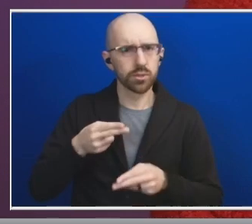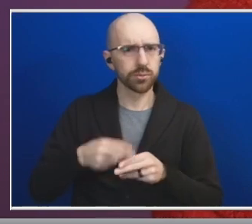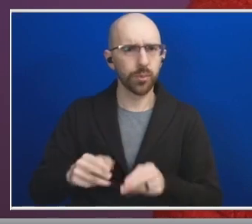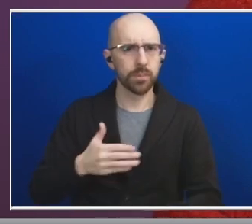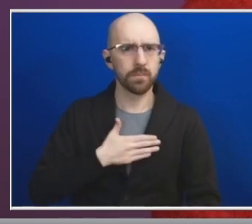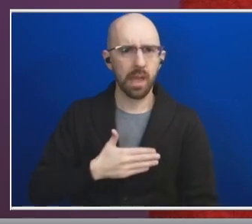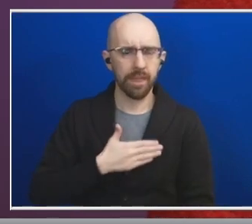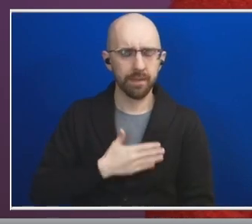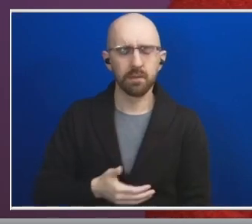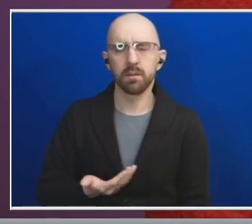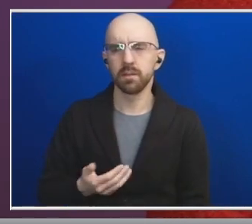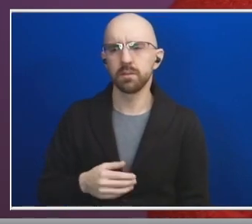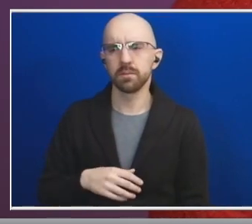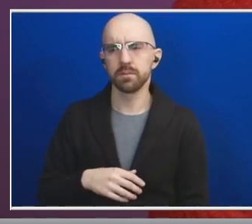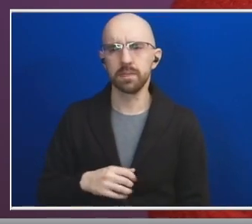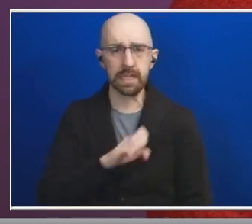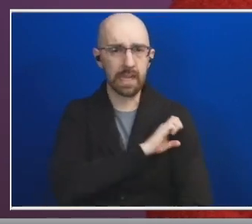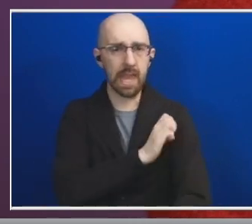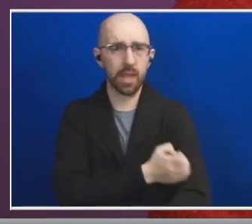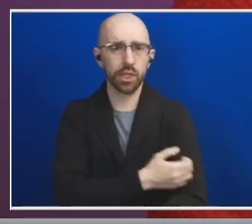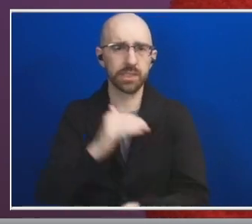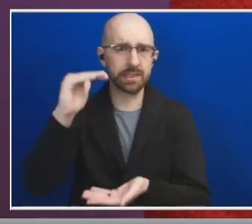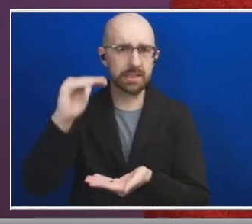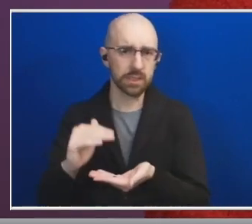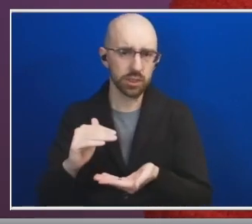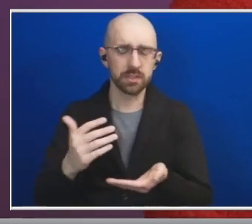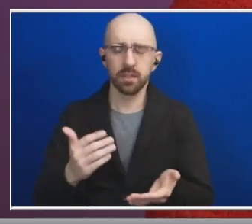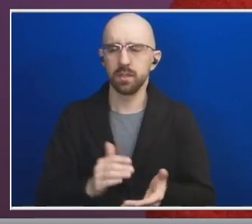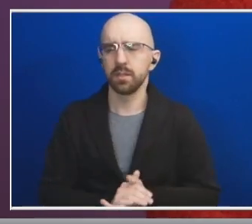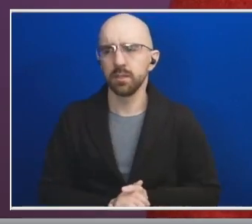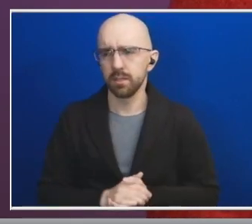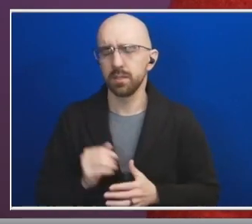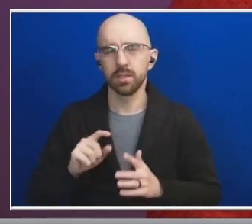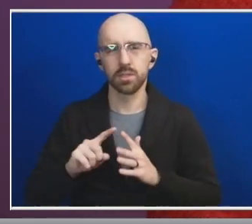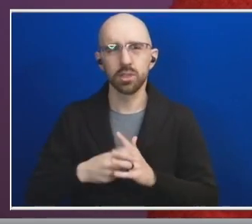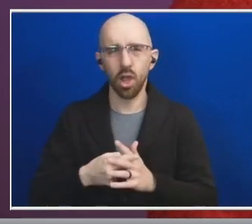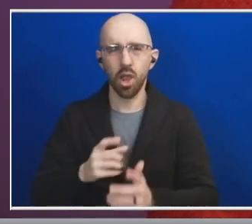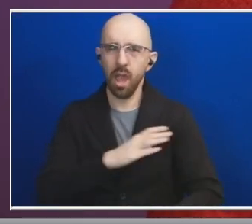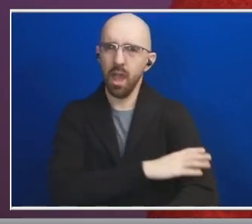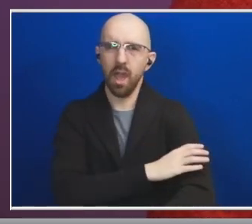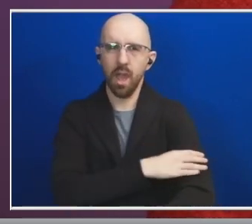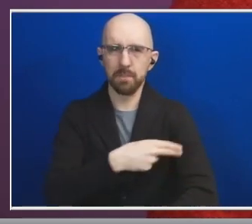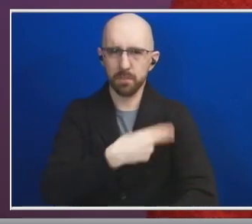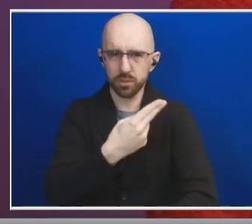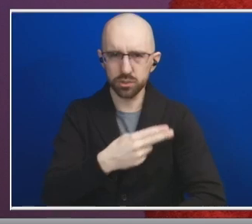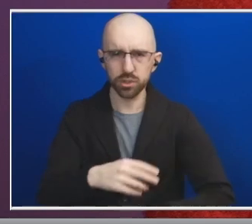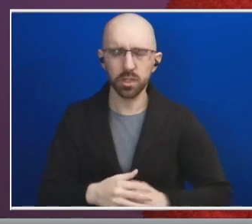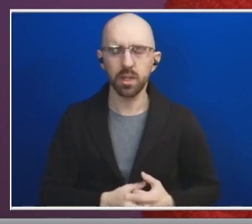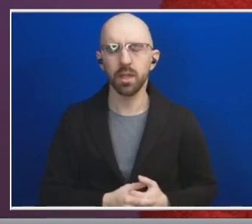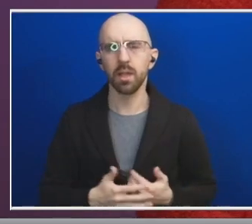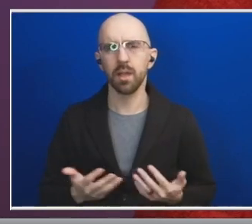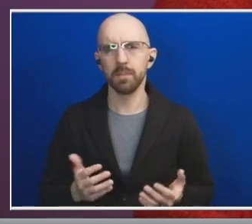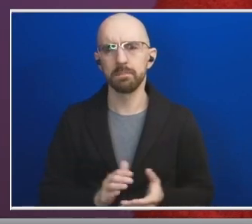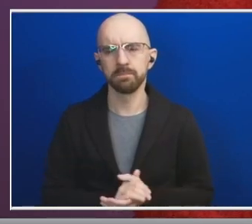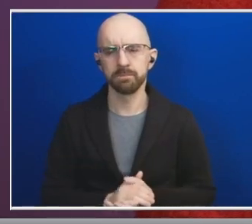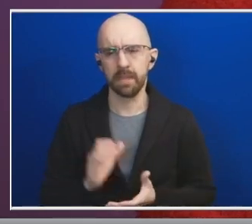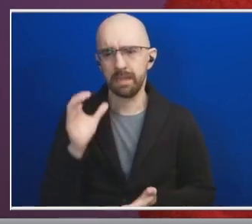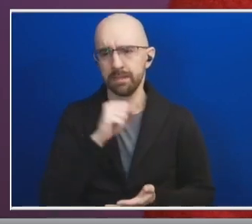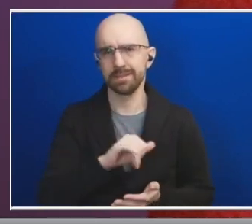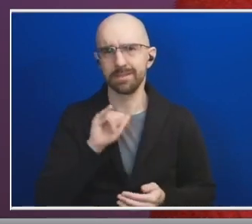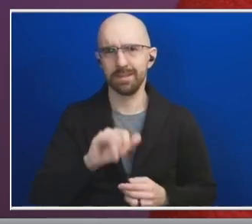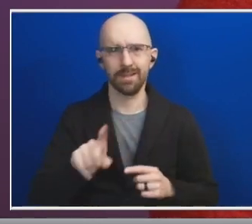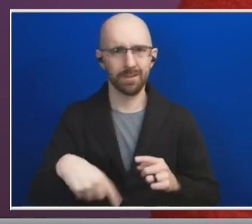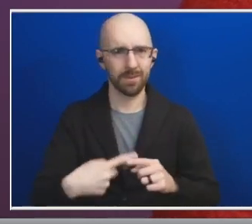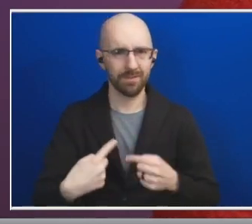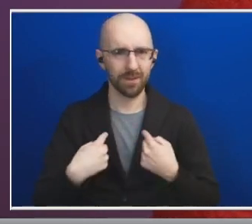decreased energy. I developed high blood pressure. And I guess that's when I talked to